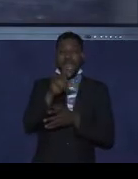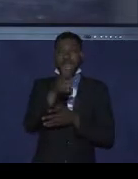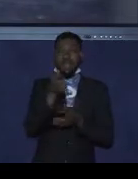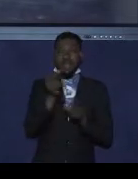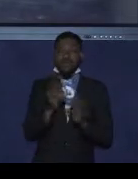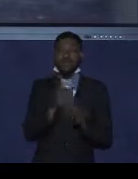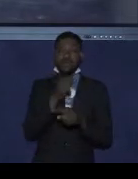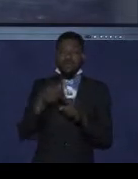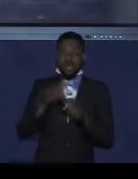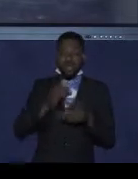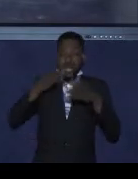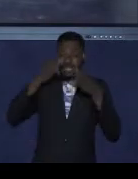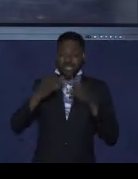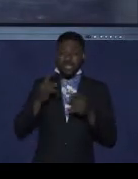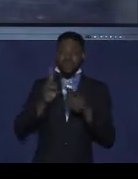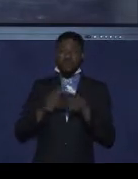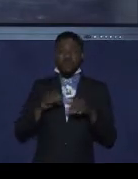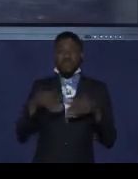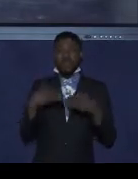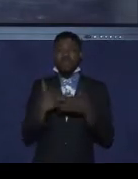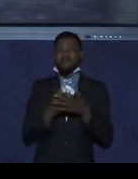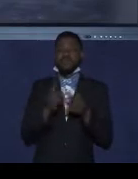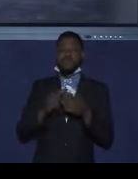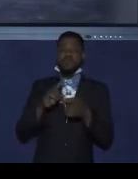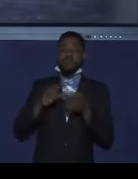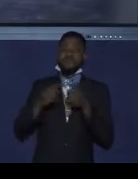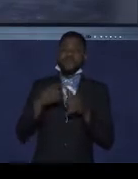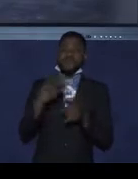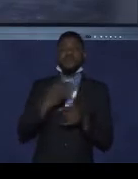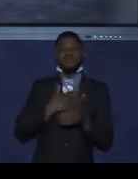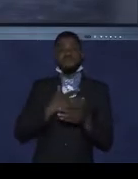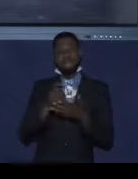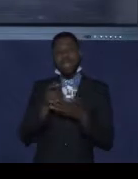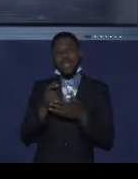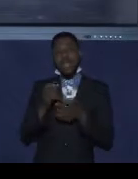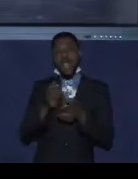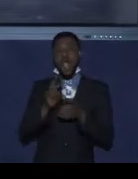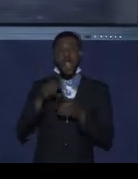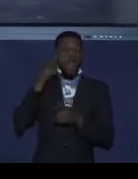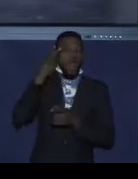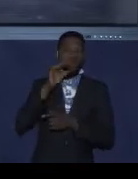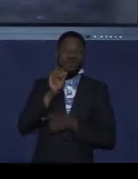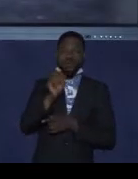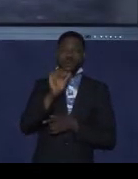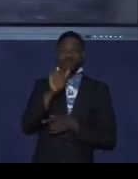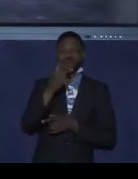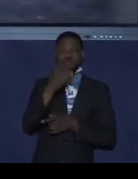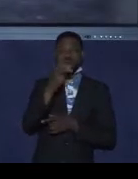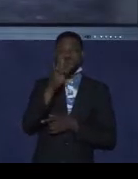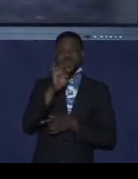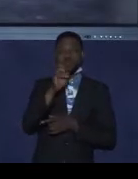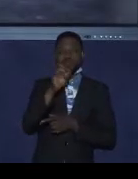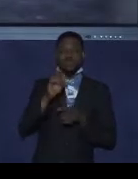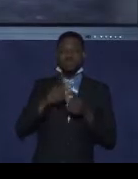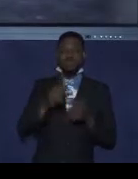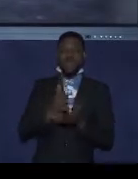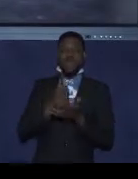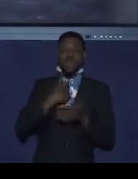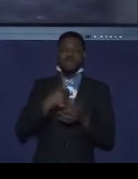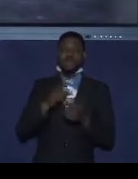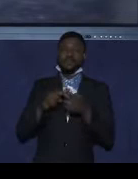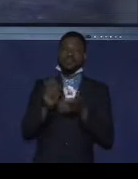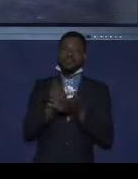another person? If I now decide to give it to maybe a friend of mine or Uncle Agbaje, help me to write, then